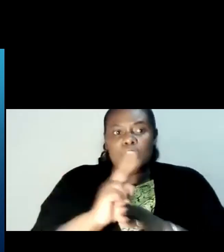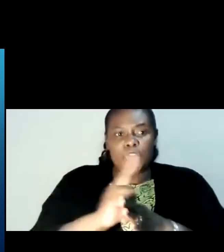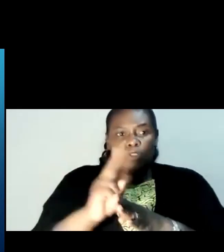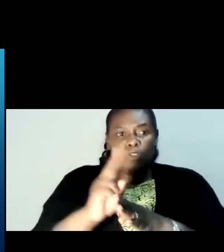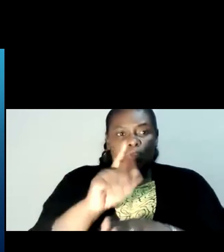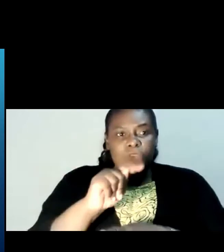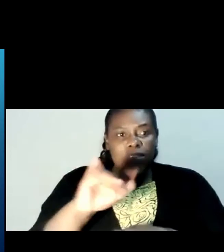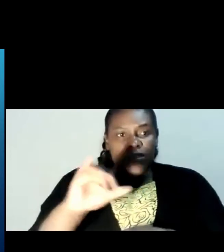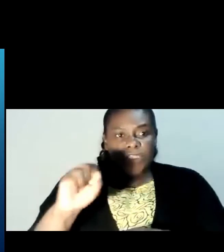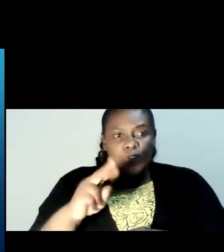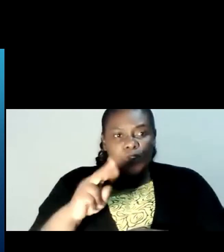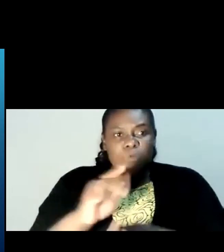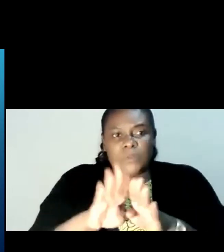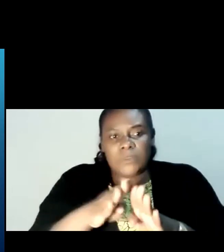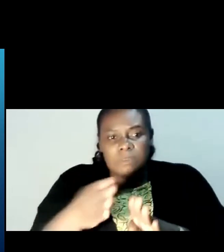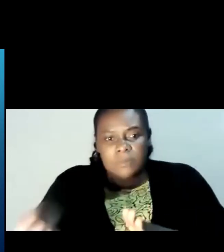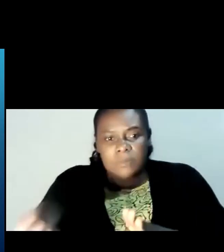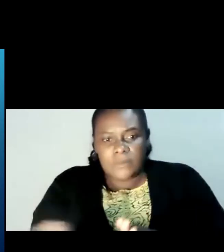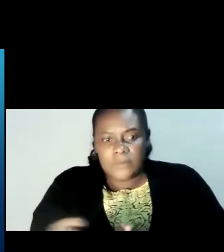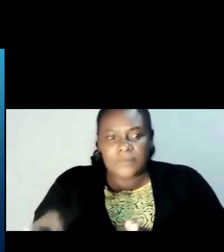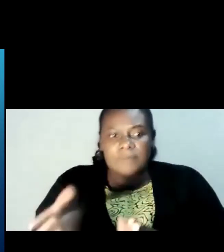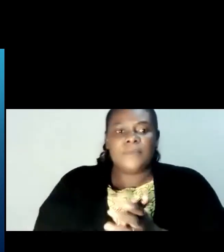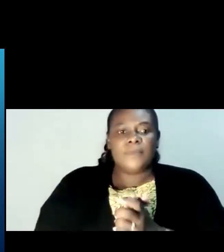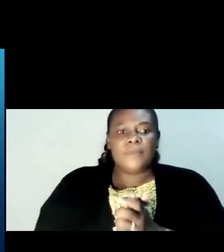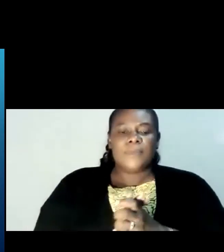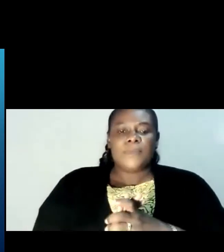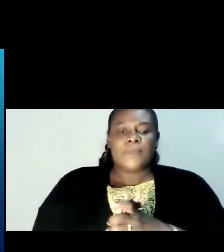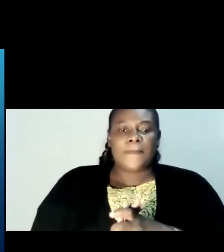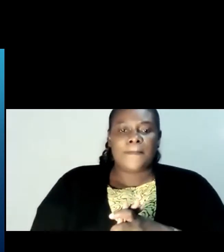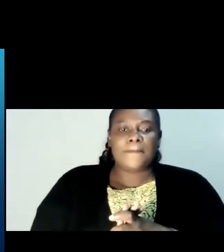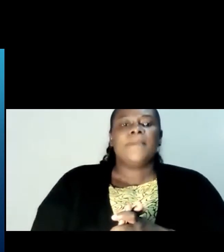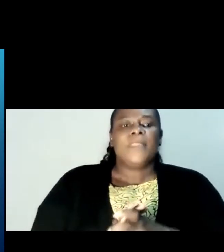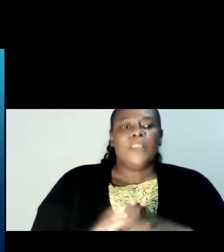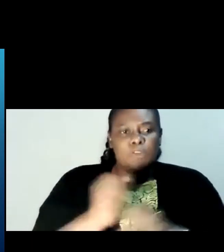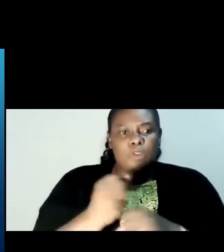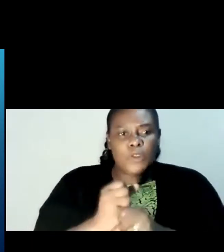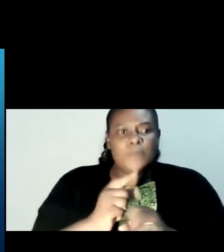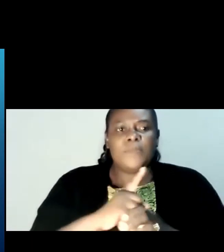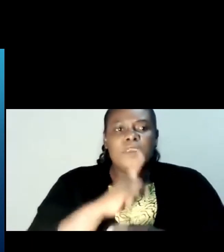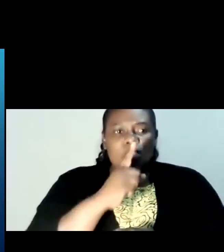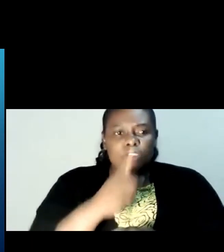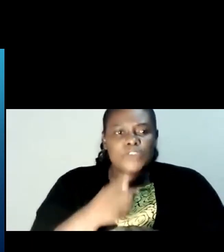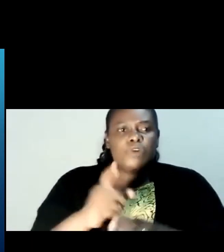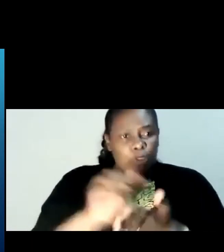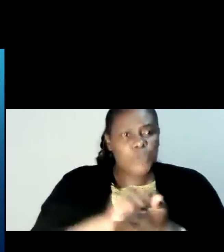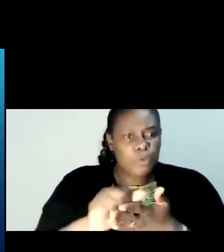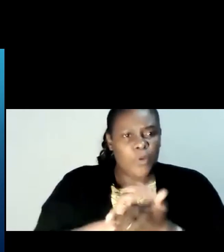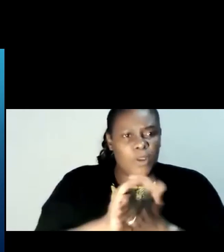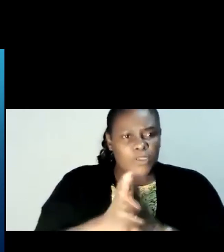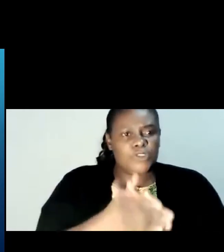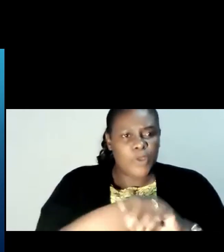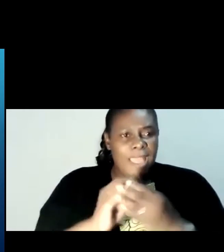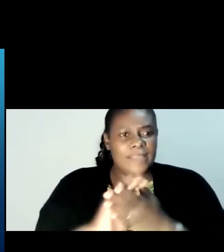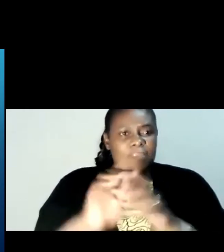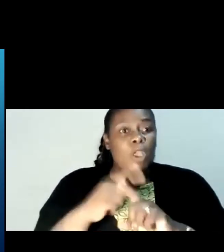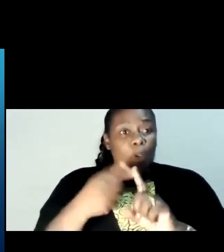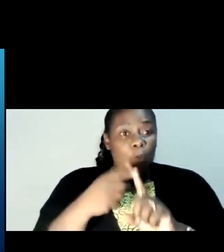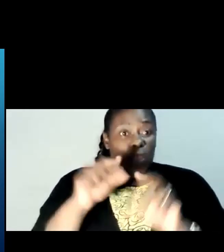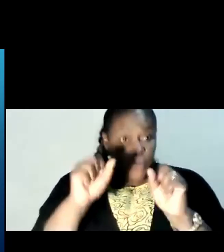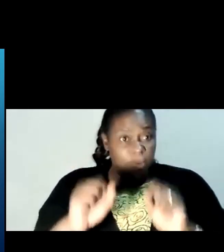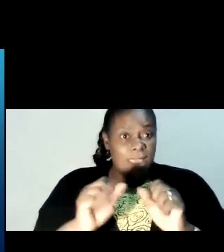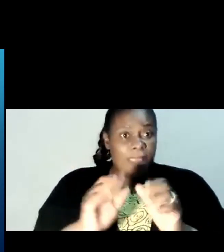to the bathroom and you have to touch doorknobs, etc. It's important to ensure that you wash your hands as soon as you can,